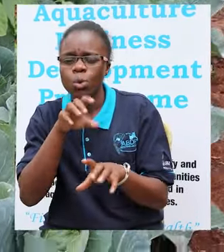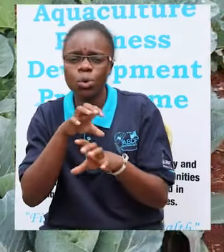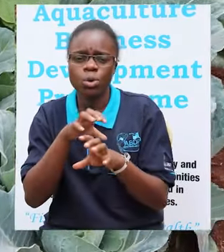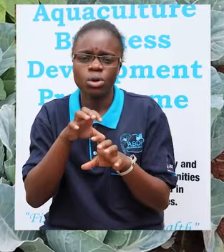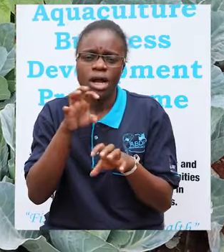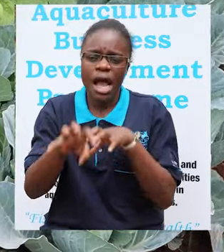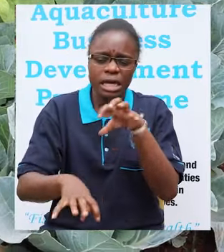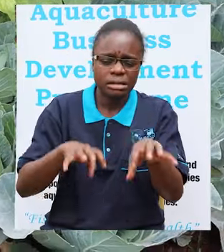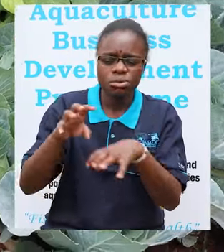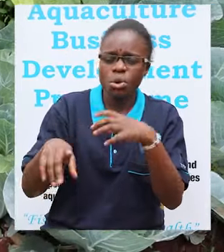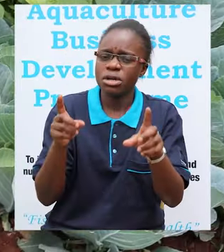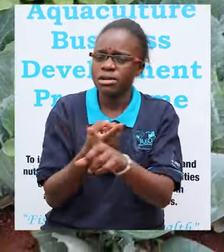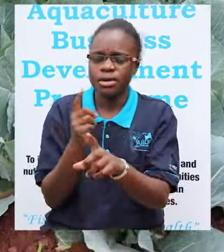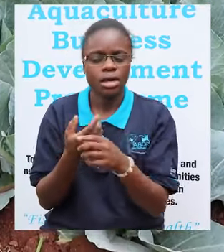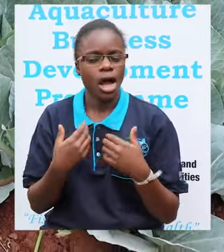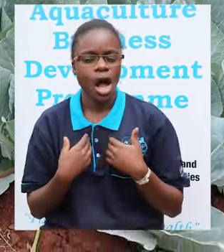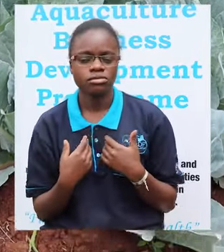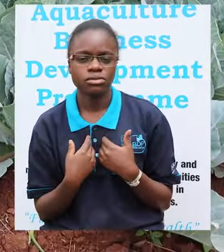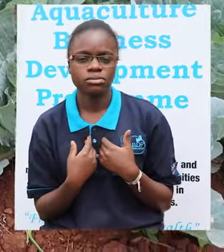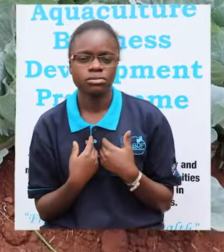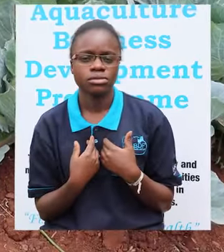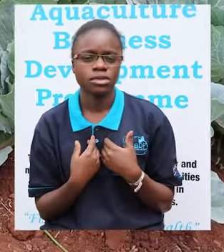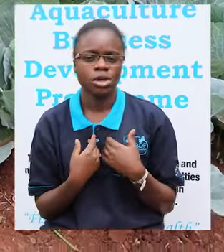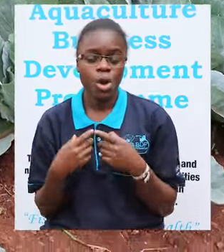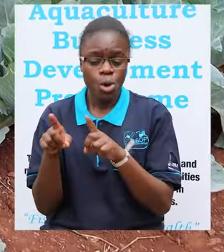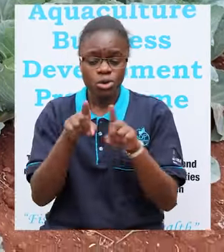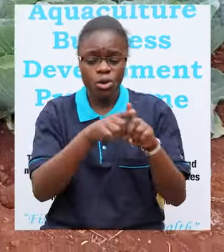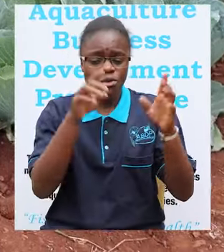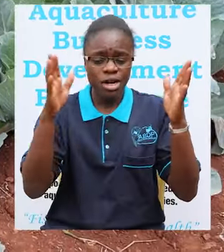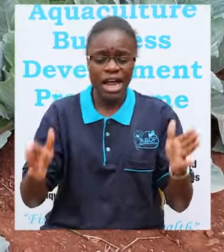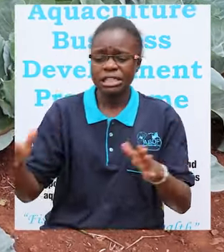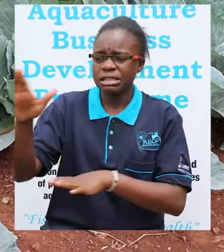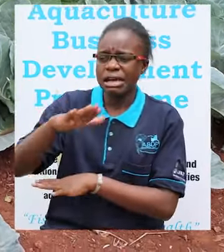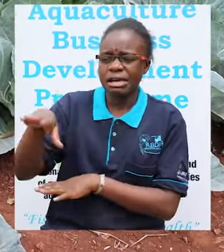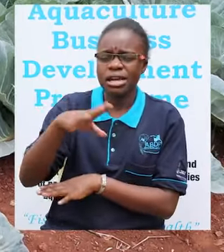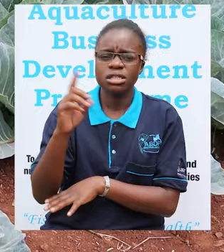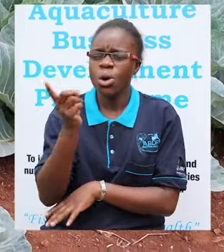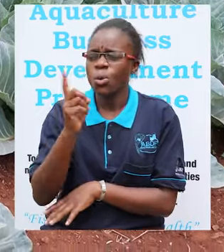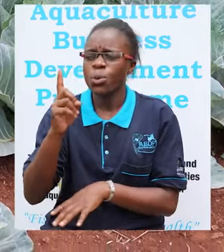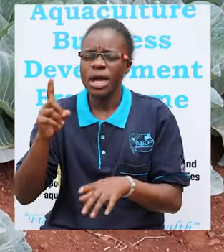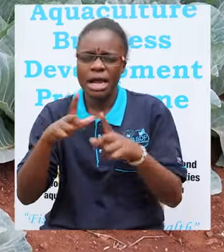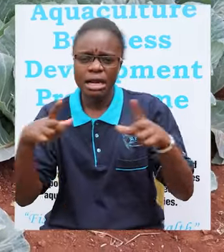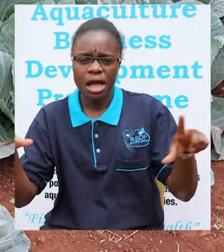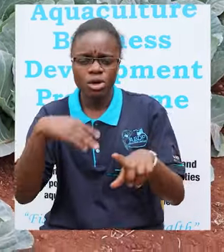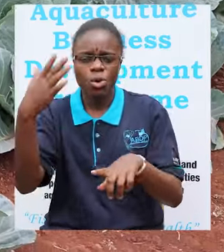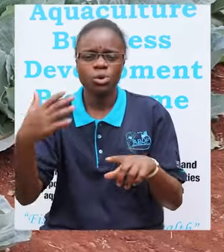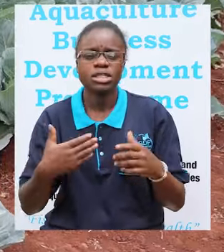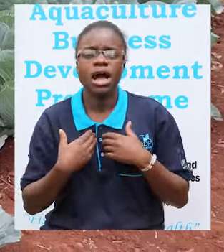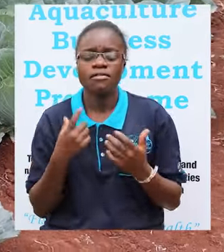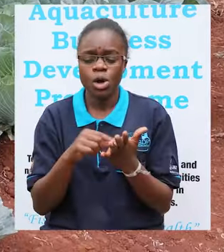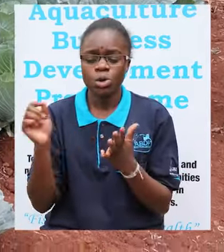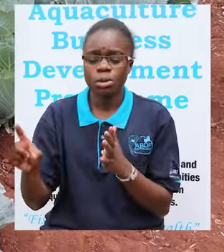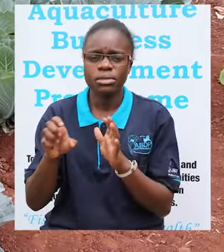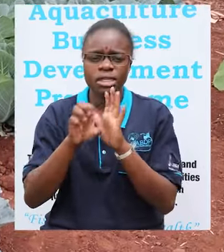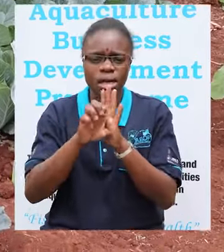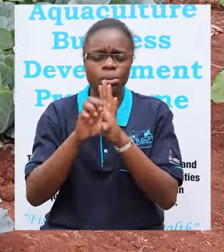a multi-story garden. It is very good for large-scale farmers who most of their land it is having the cash crops. So the